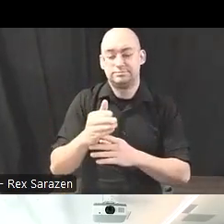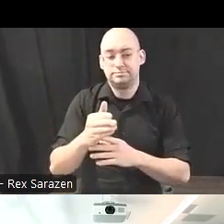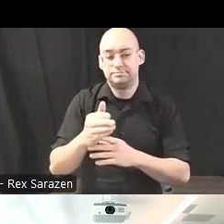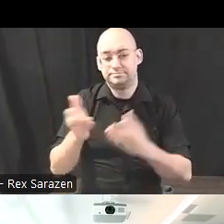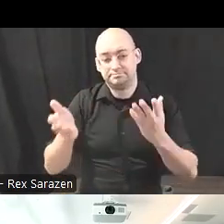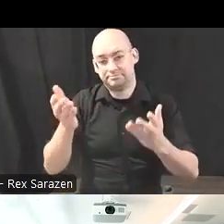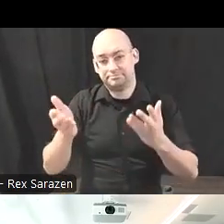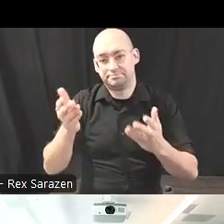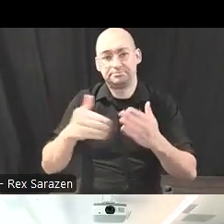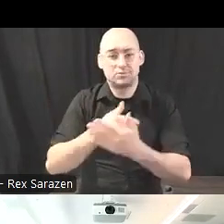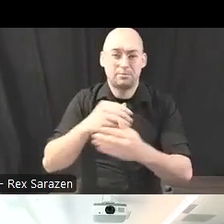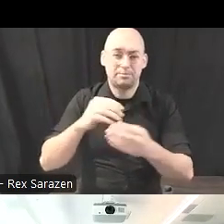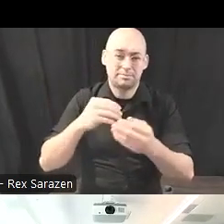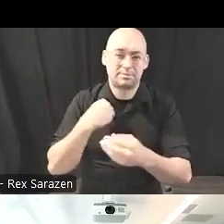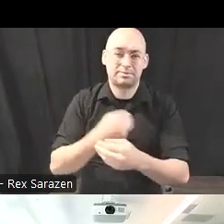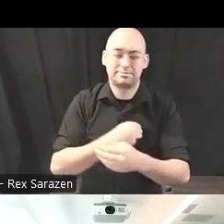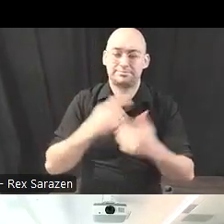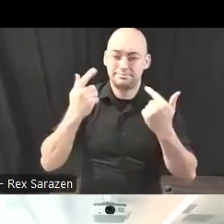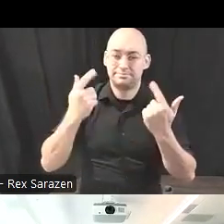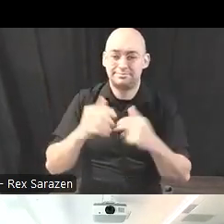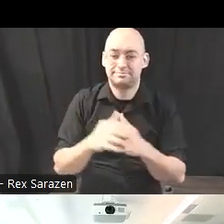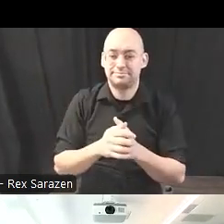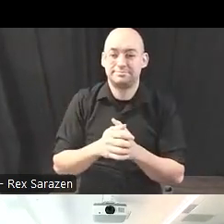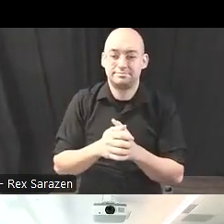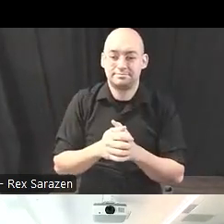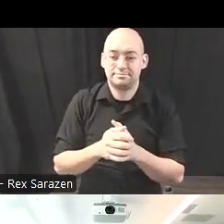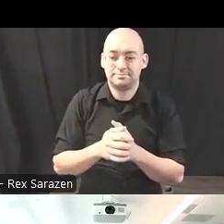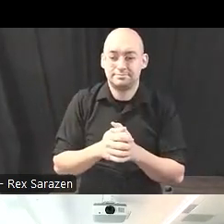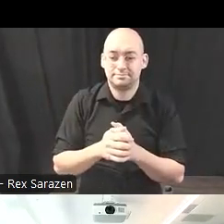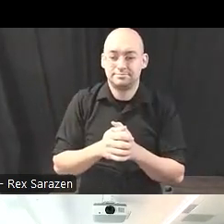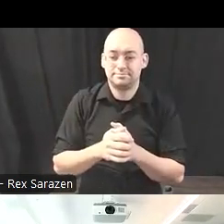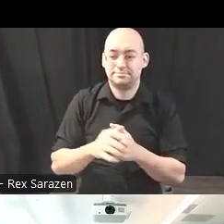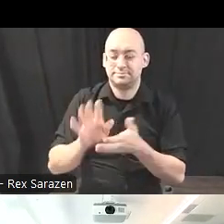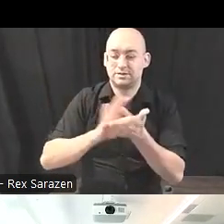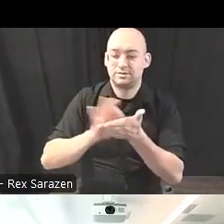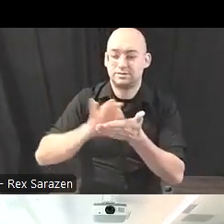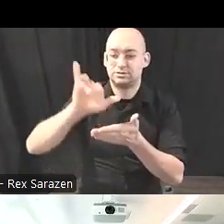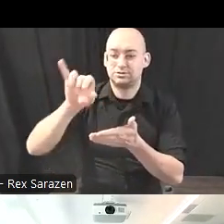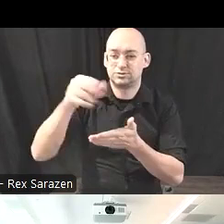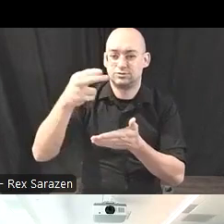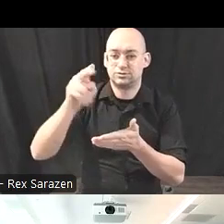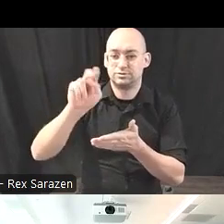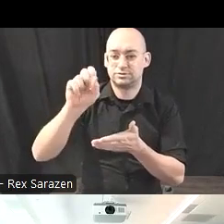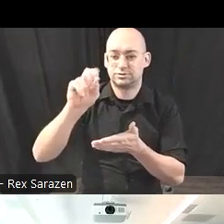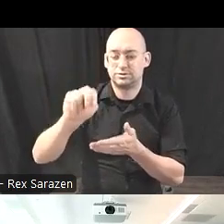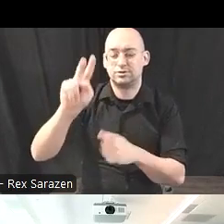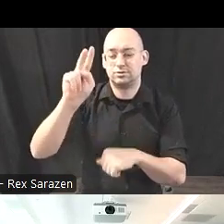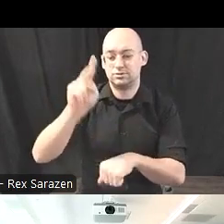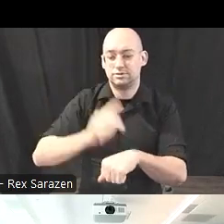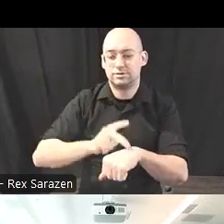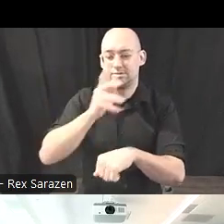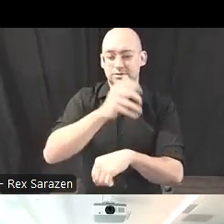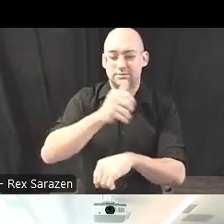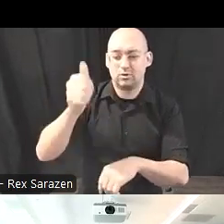of the committee, Secretary Johnson, who has twice been appointed by